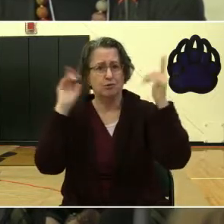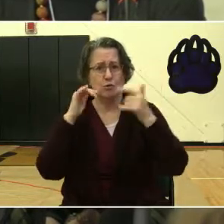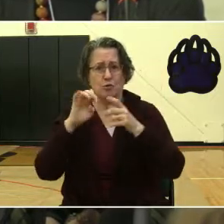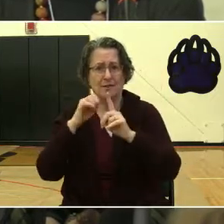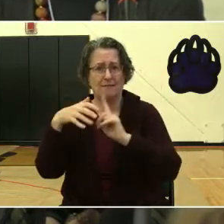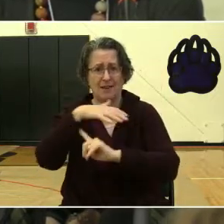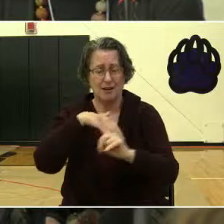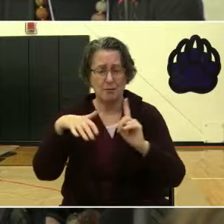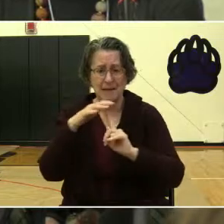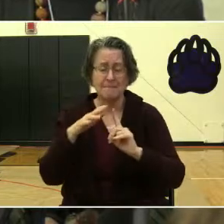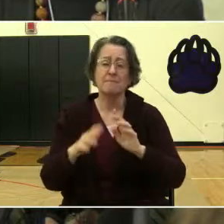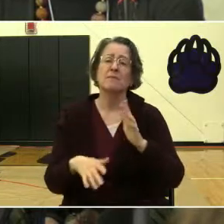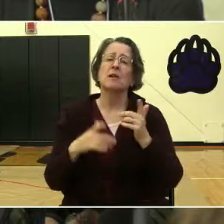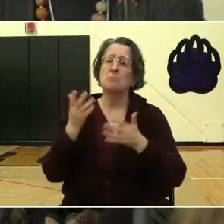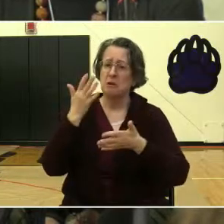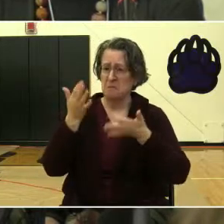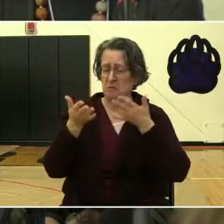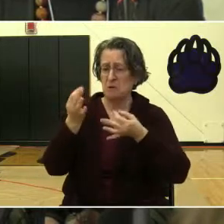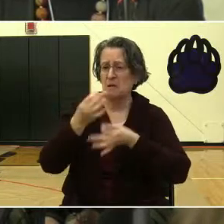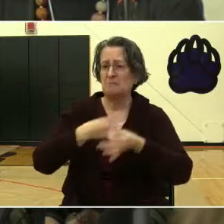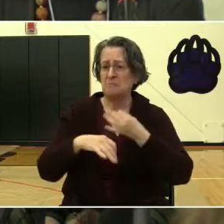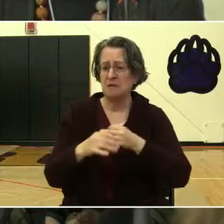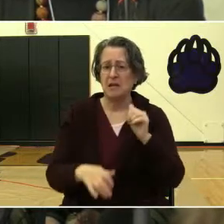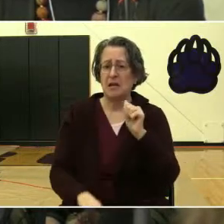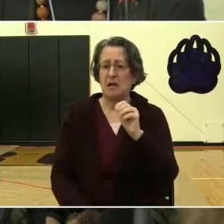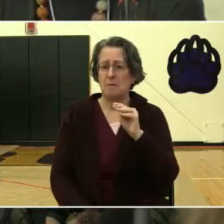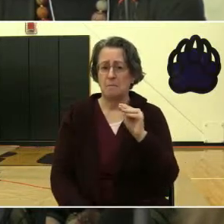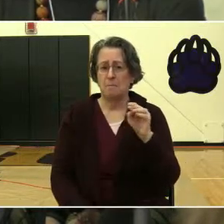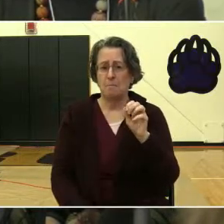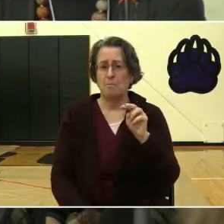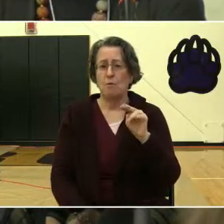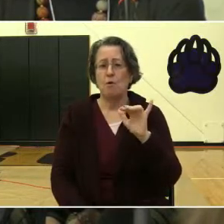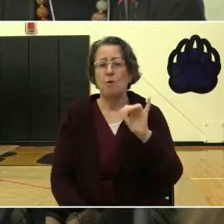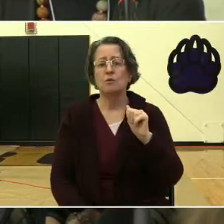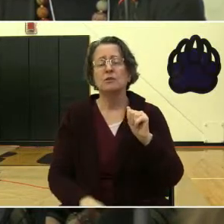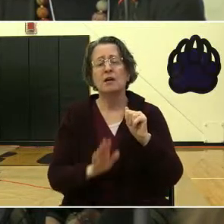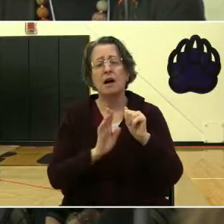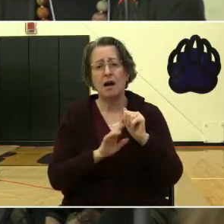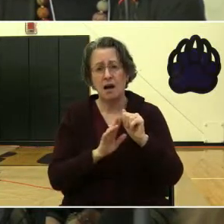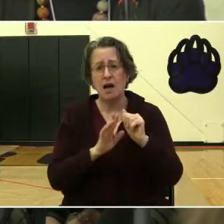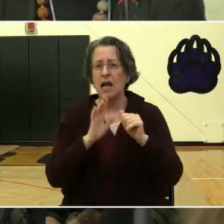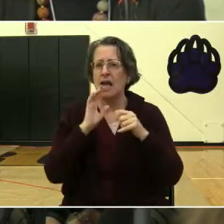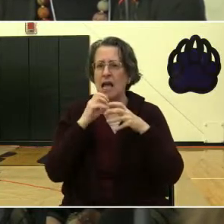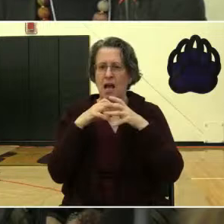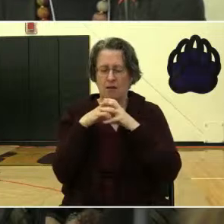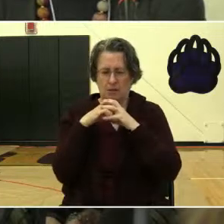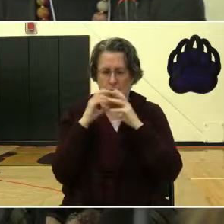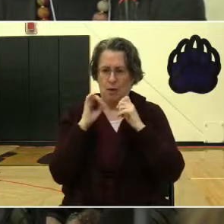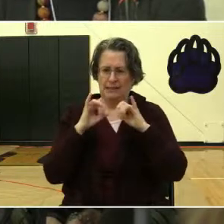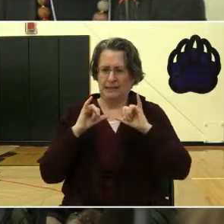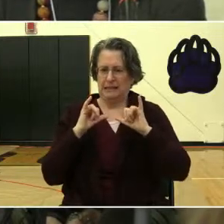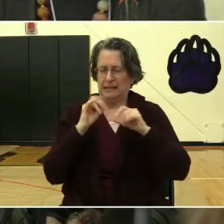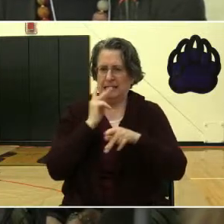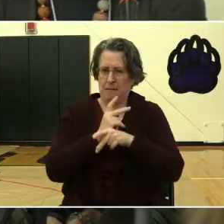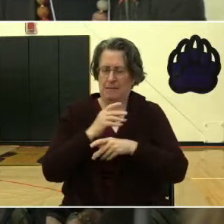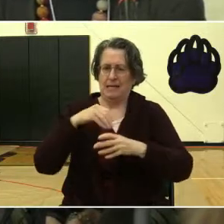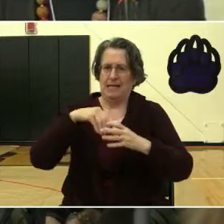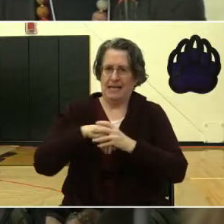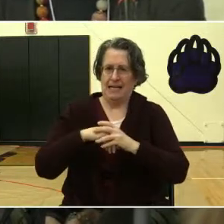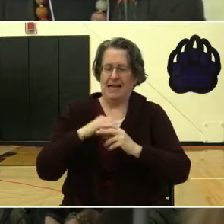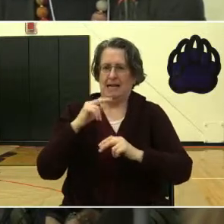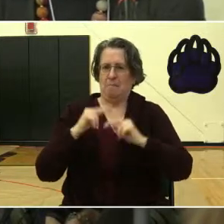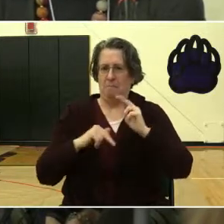it can be toxic toxic in an enclosed environment there have been fatalities related to skating rinks using ammonia as